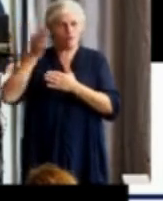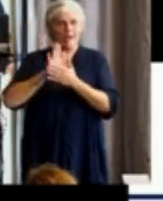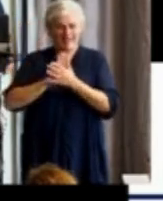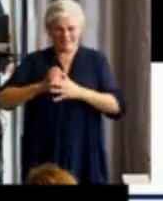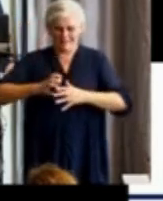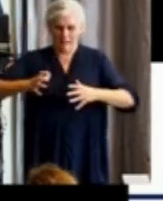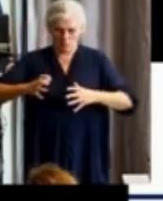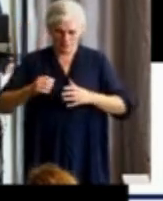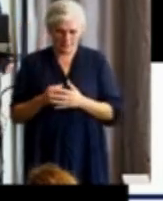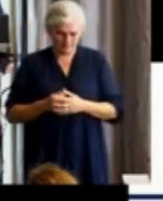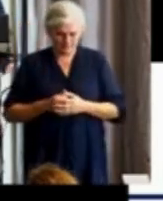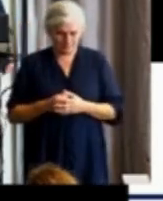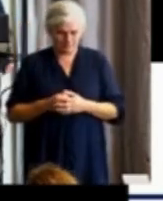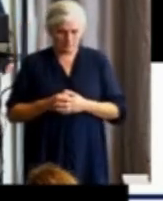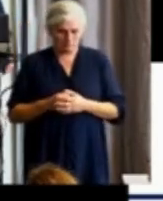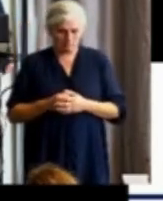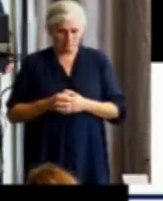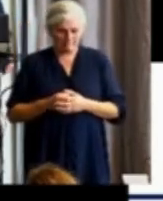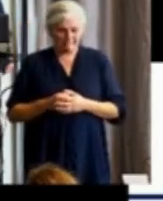neuro-anti-inflammatory.